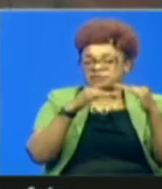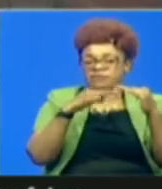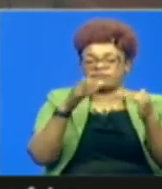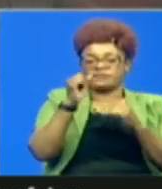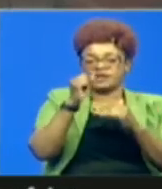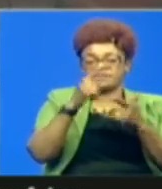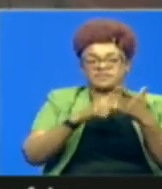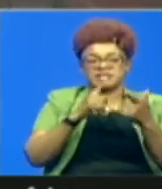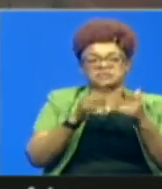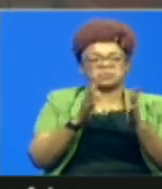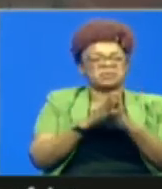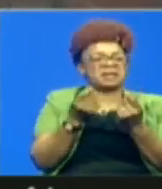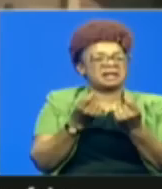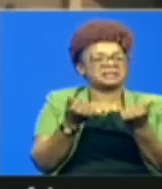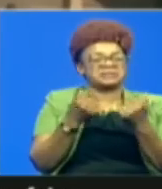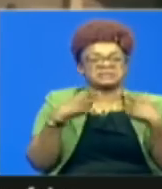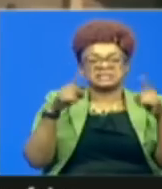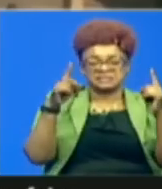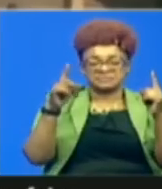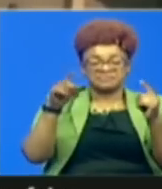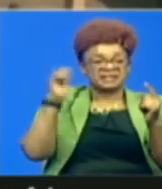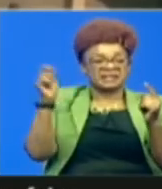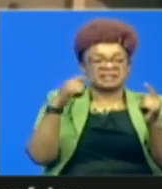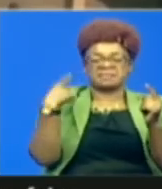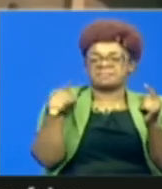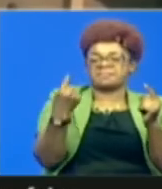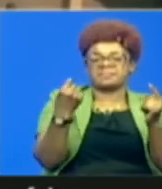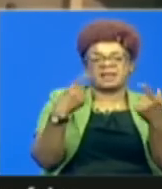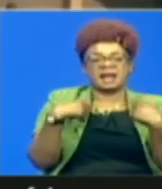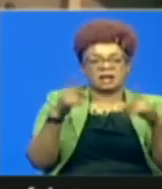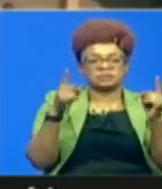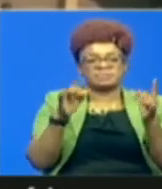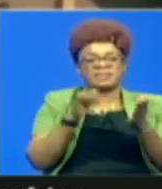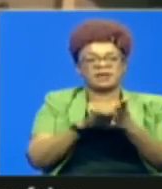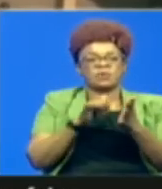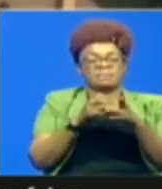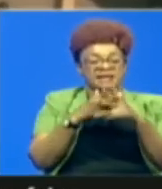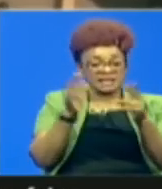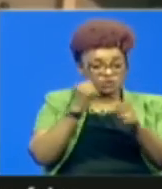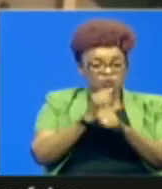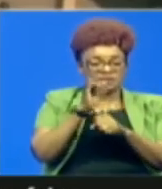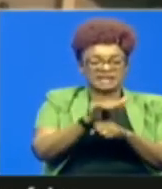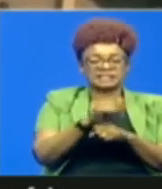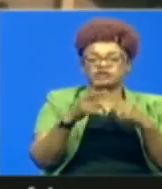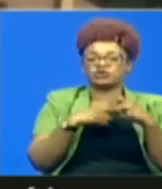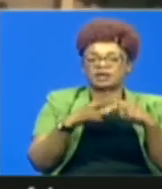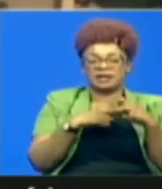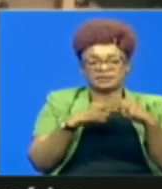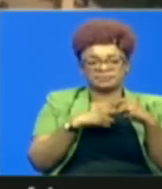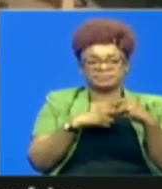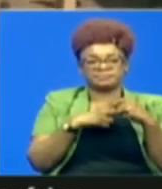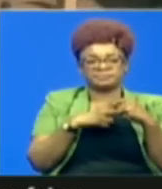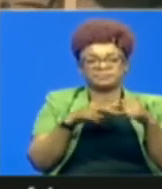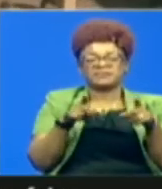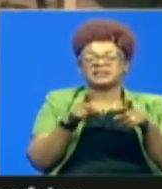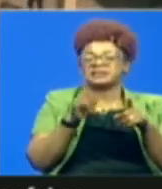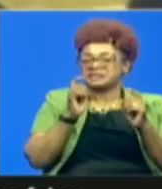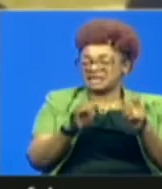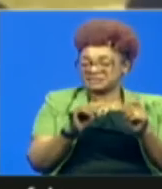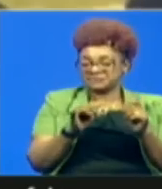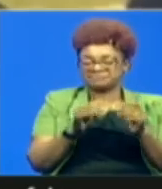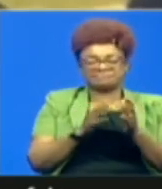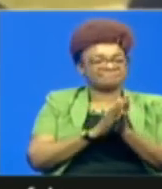little success, Kenya's latest announcement that it would begin doing so in July is a much-needed